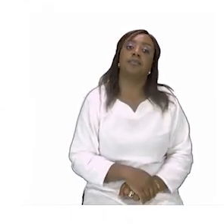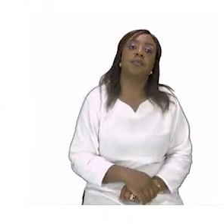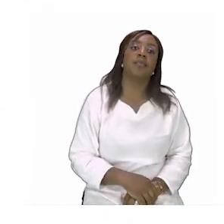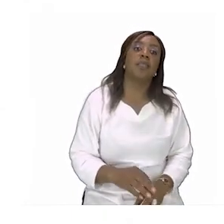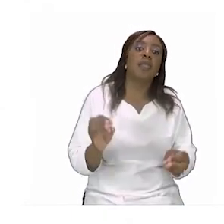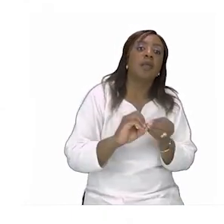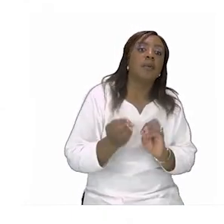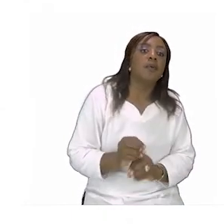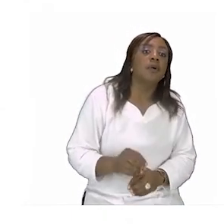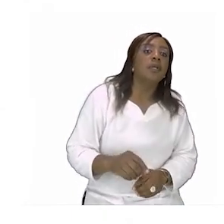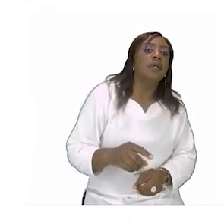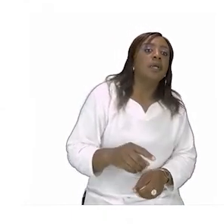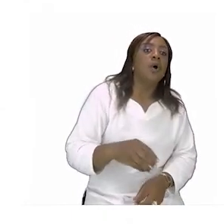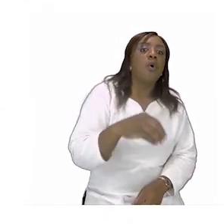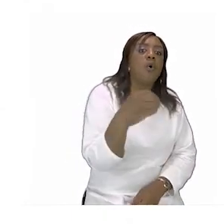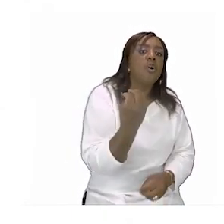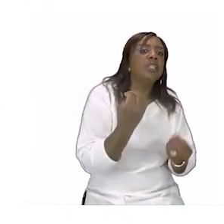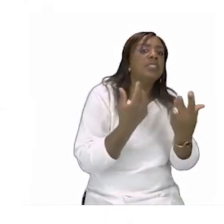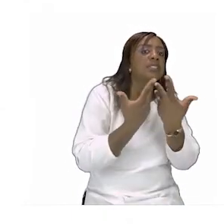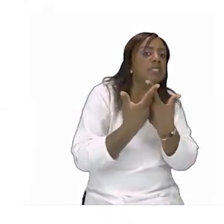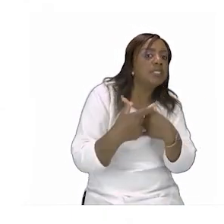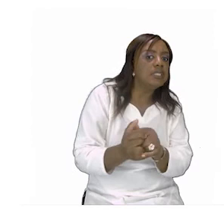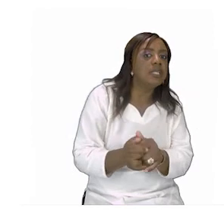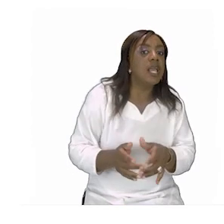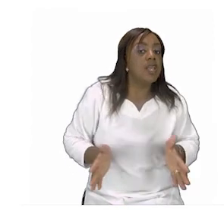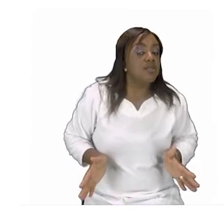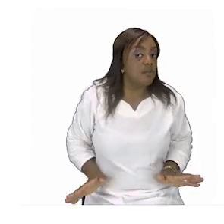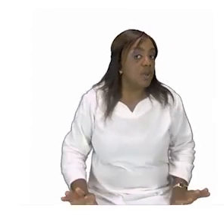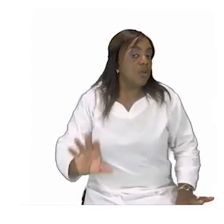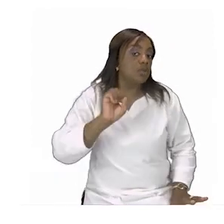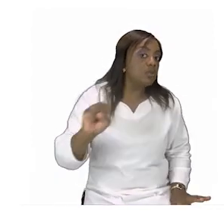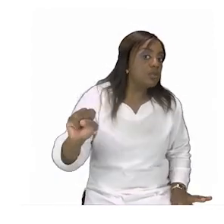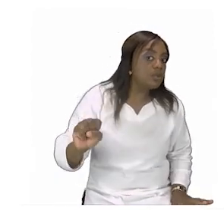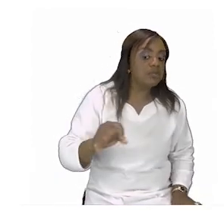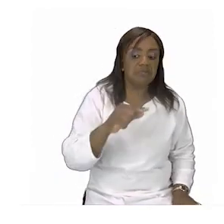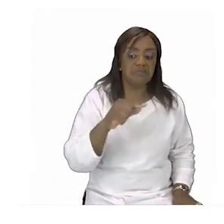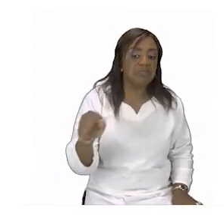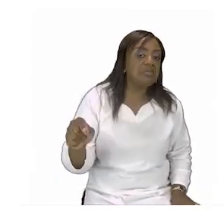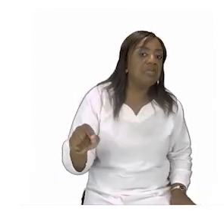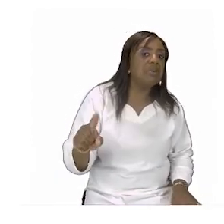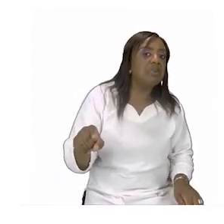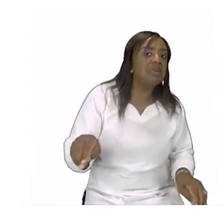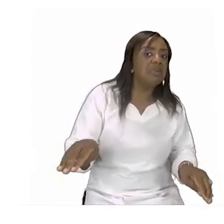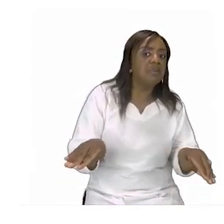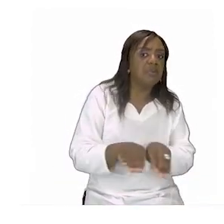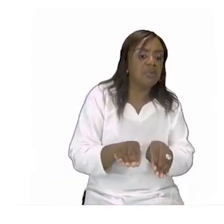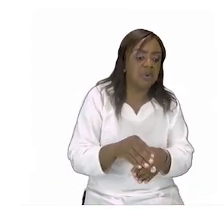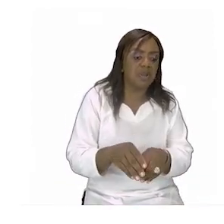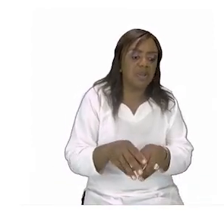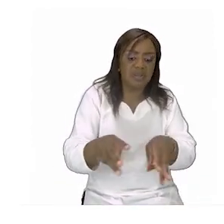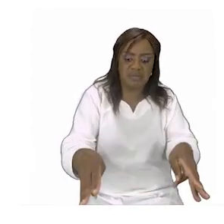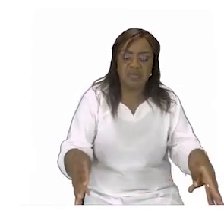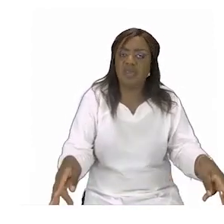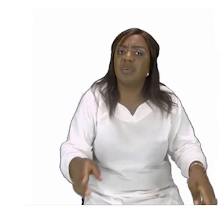four says, on Sunday, Susan dash in the garden. Let's take a